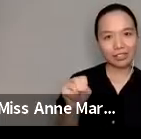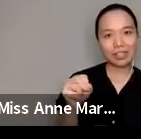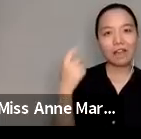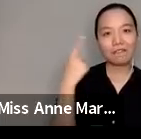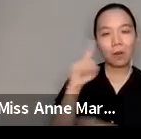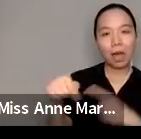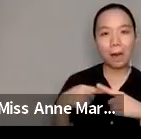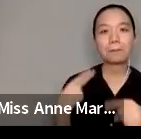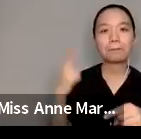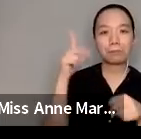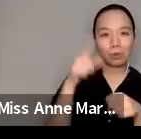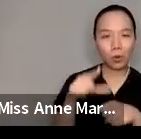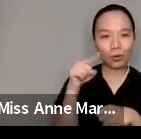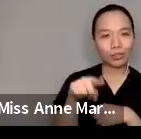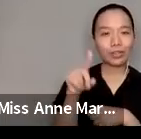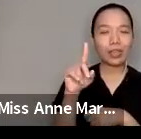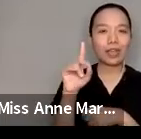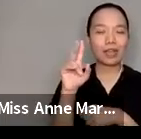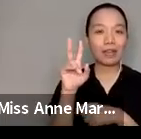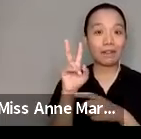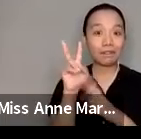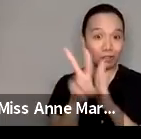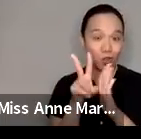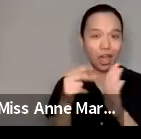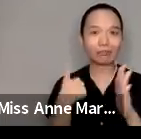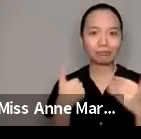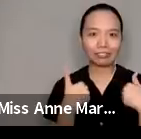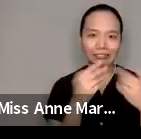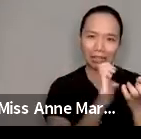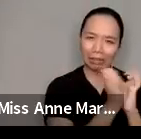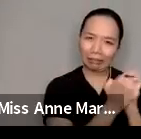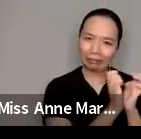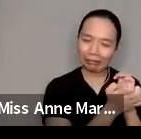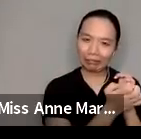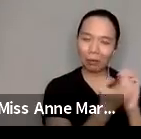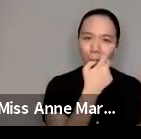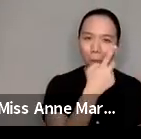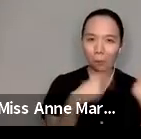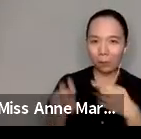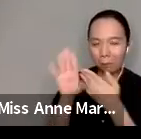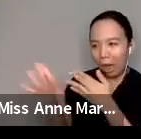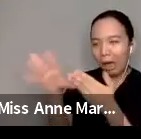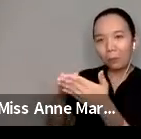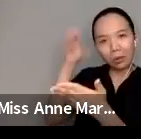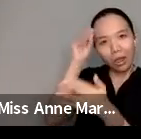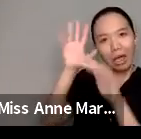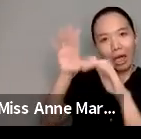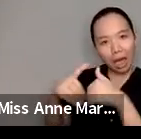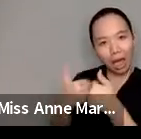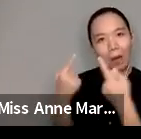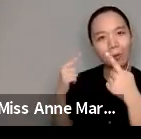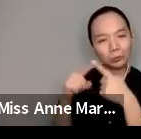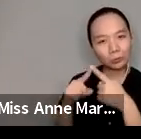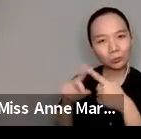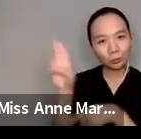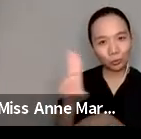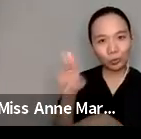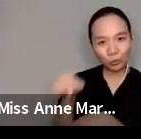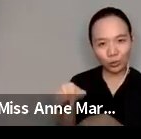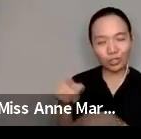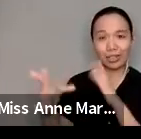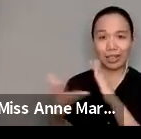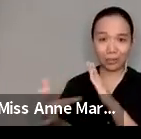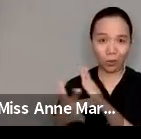video, I also needed the editing. So I went back to learning how to use the